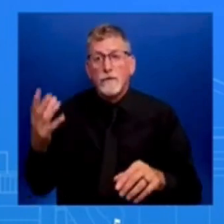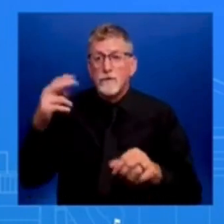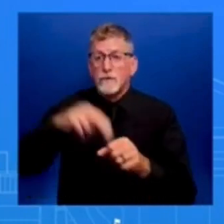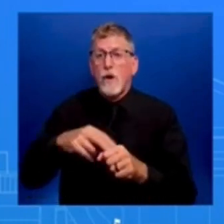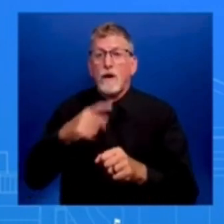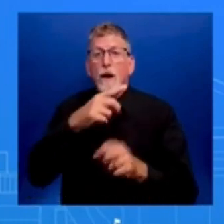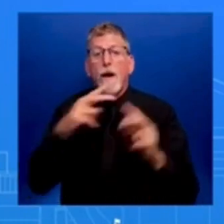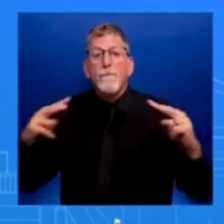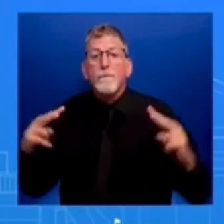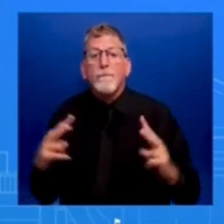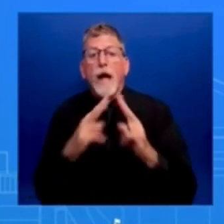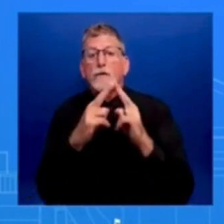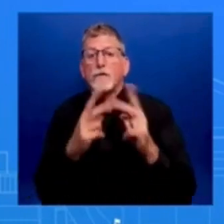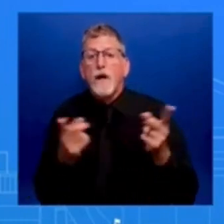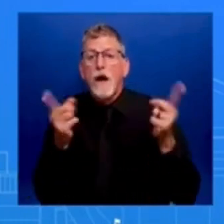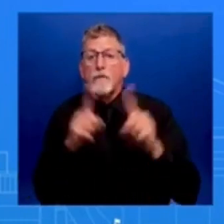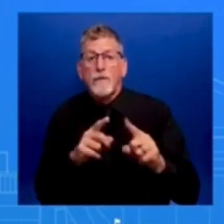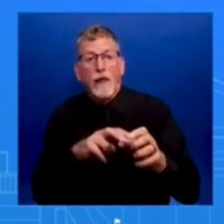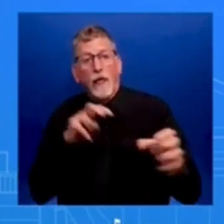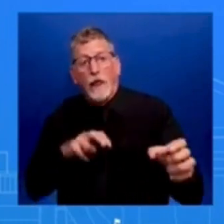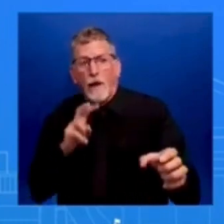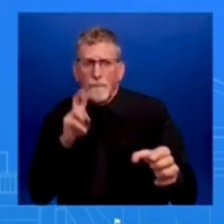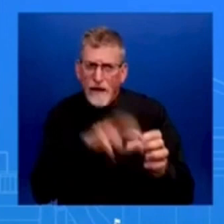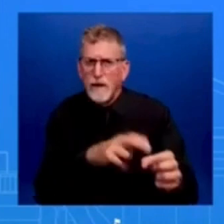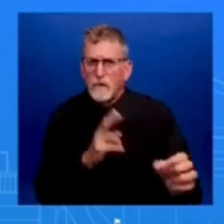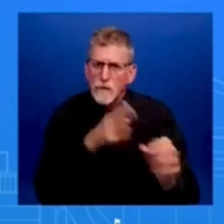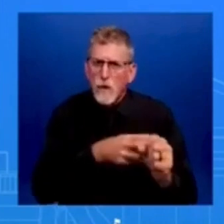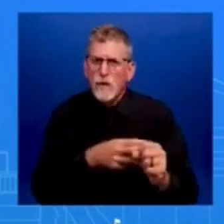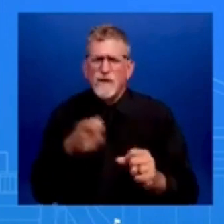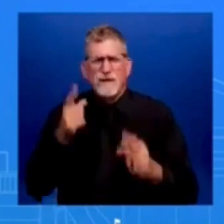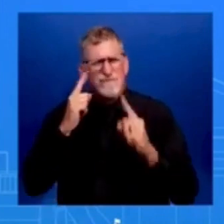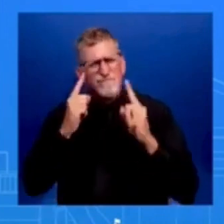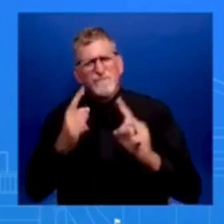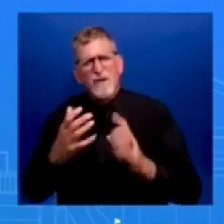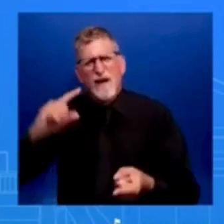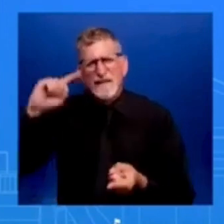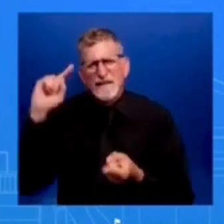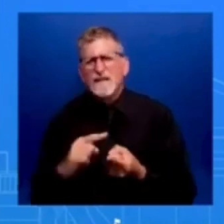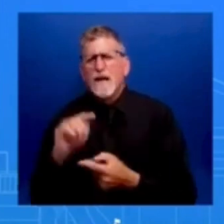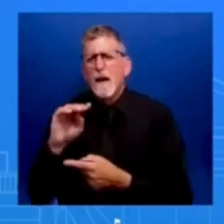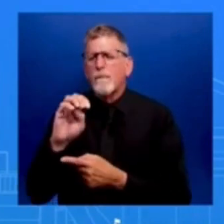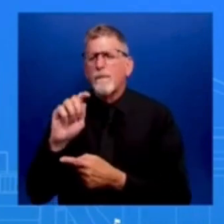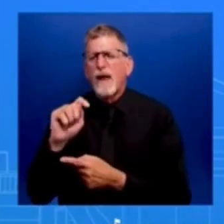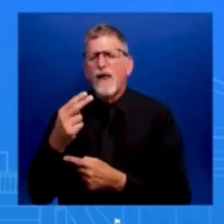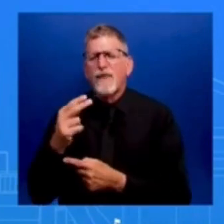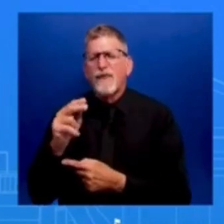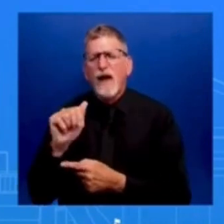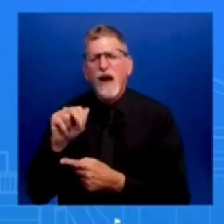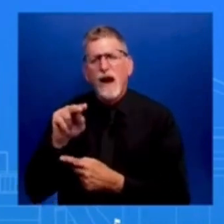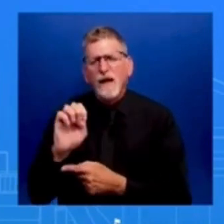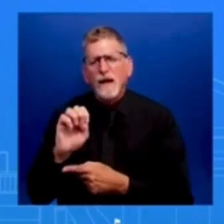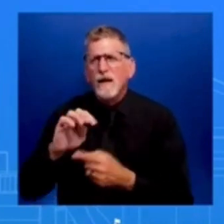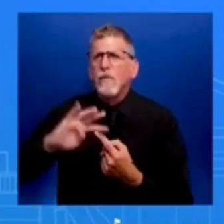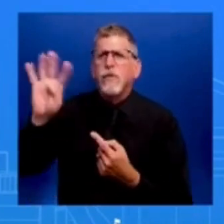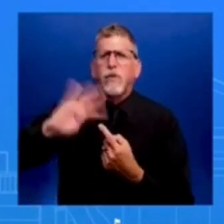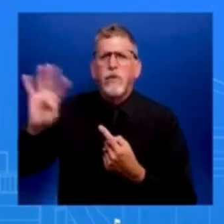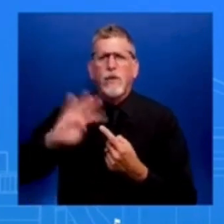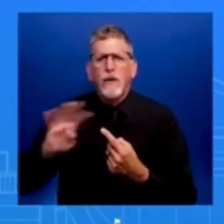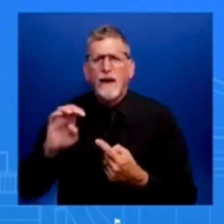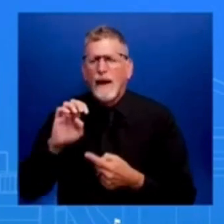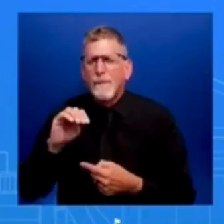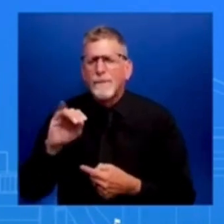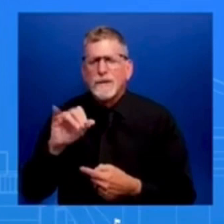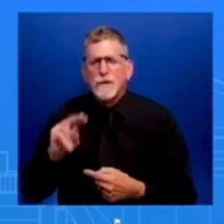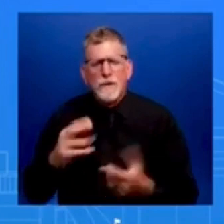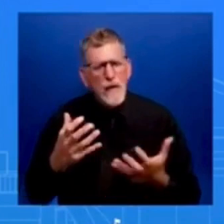Global Methane Pledge to reduce methane emissions. So he's been a leader as well globally on this issue, and he's going to continue to do that. I